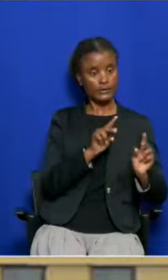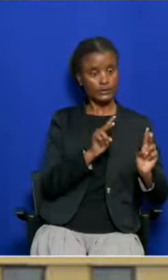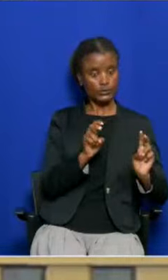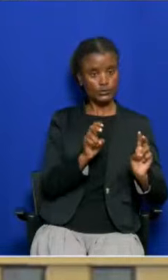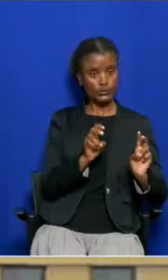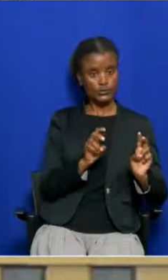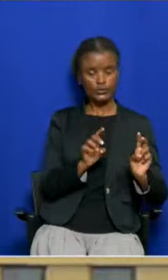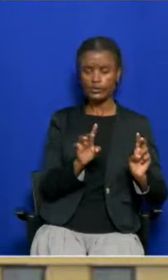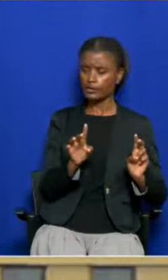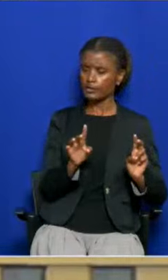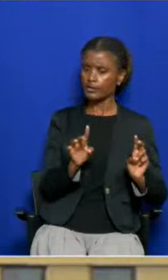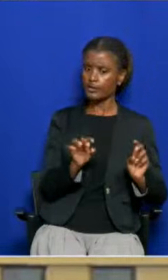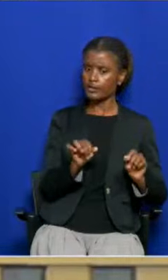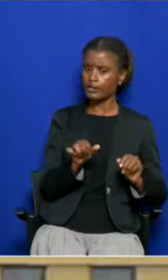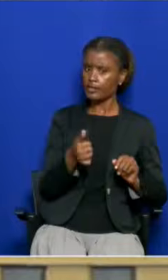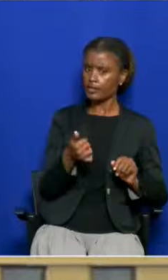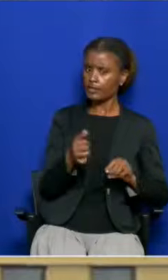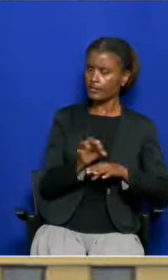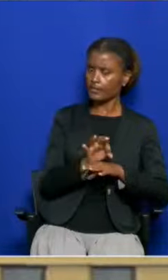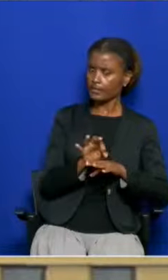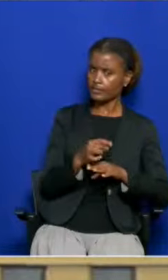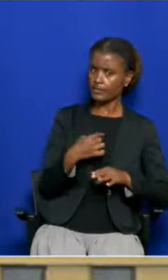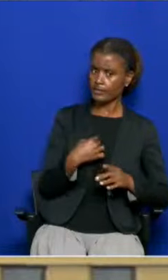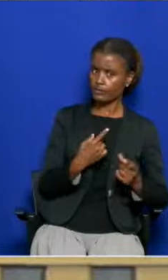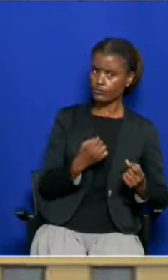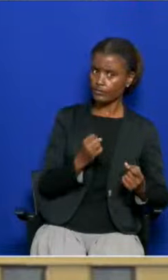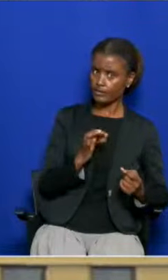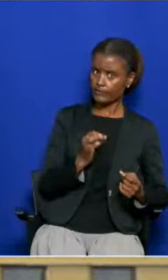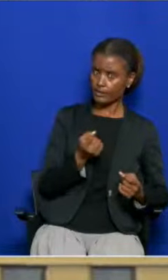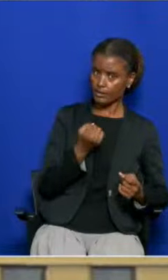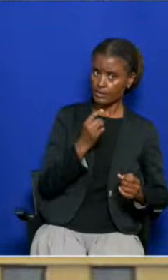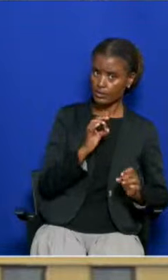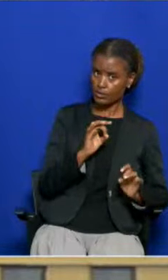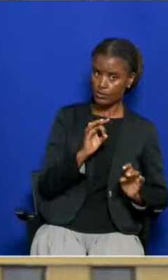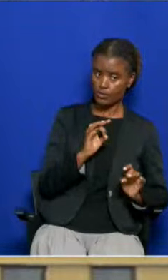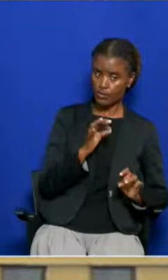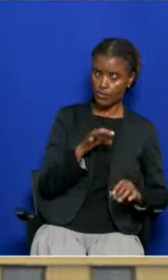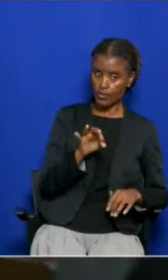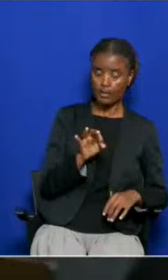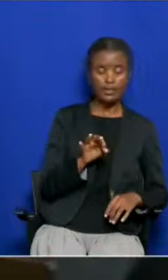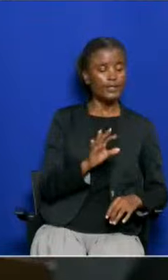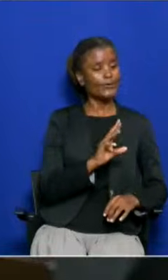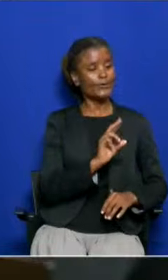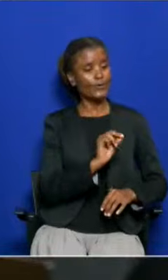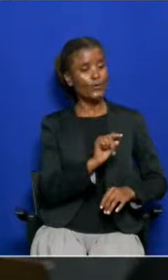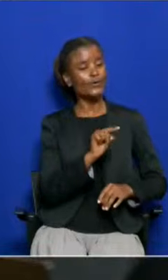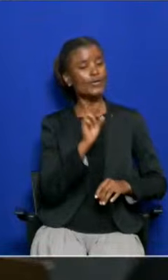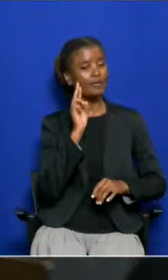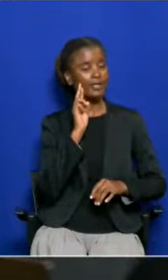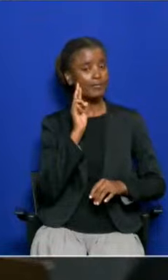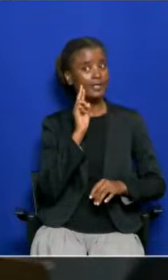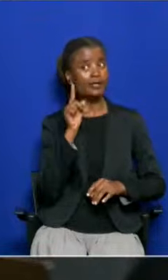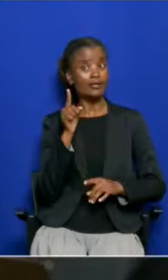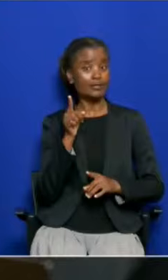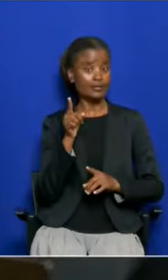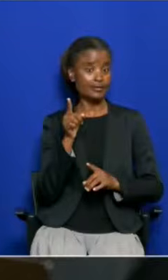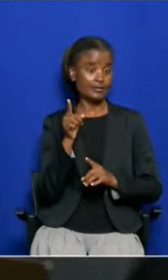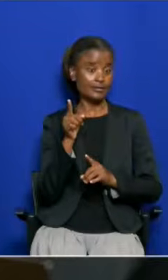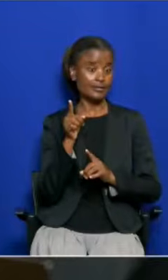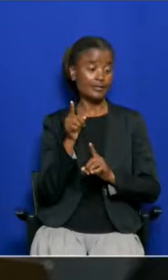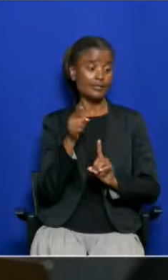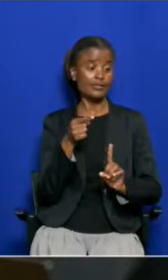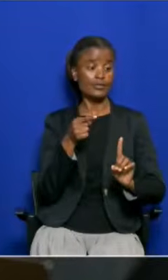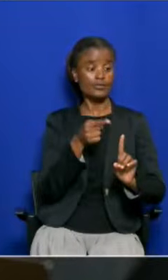make, if I understood? well, no, you had now made an approach to set up a meeting. You'd made an approach to Mr. Sibanyoni to set